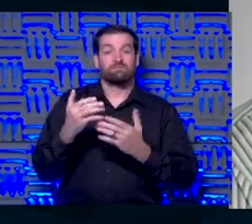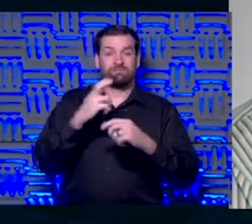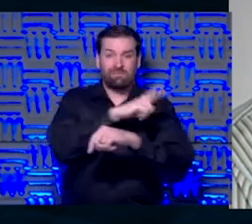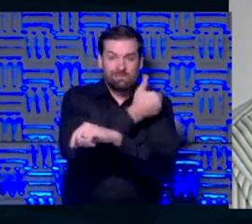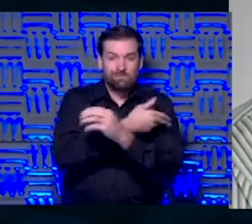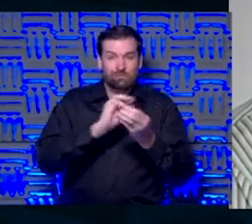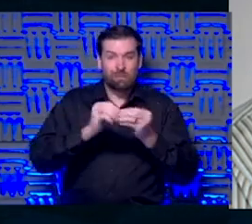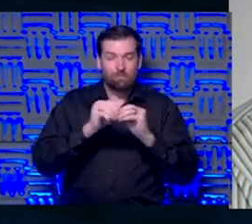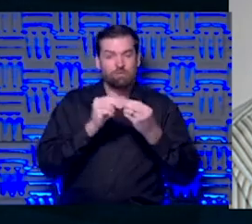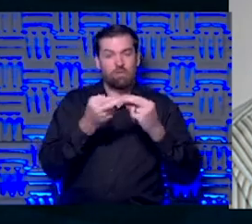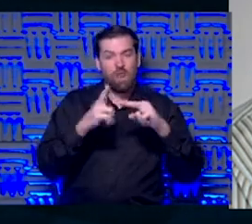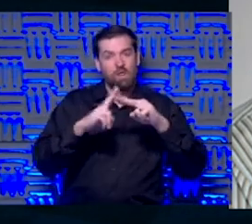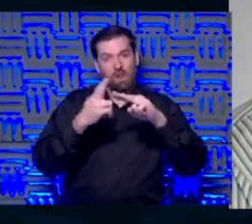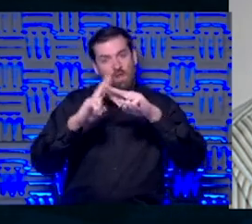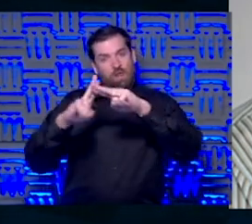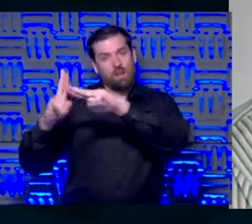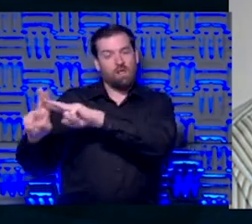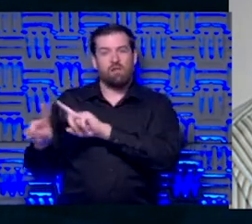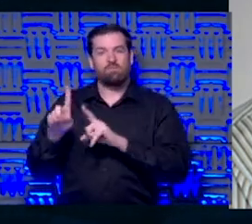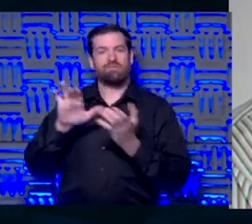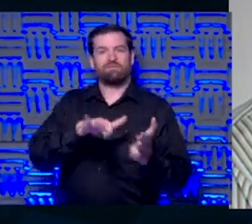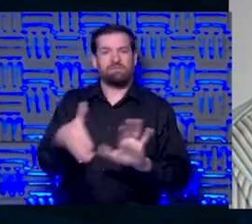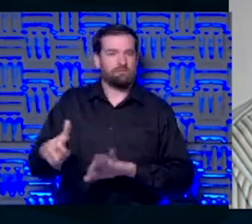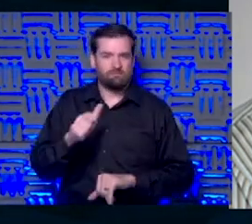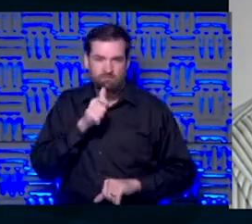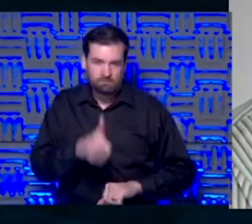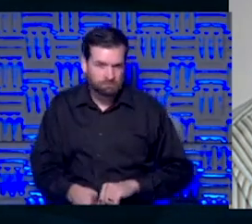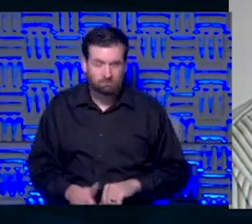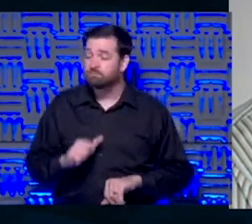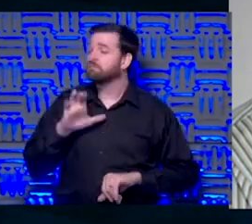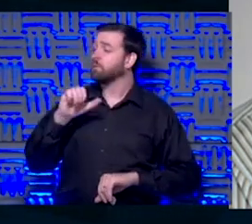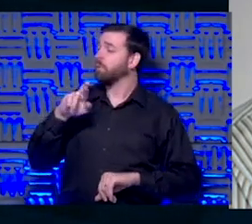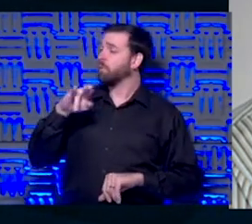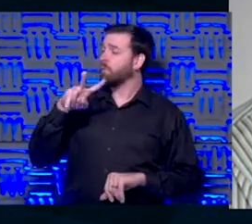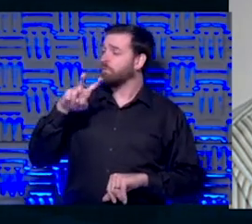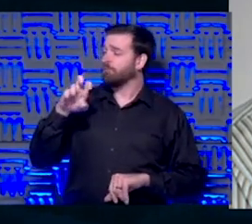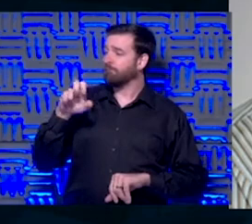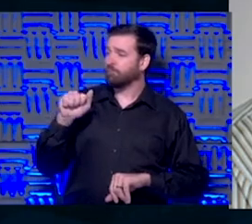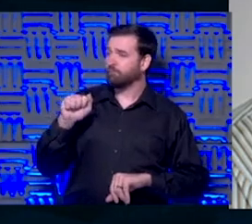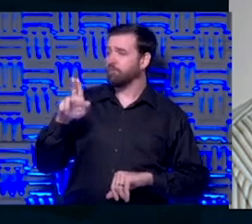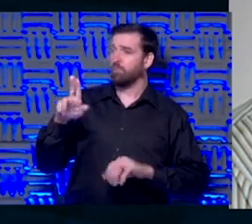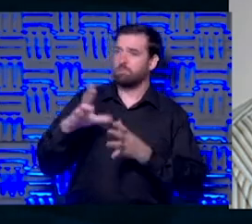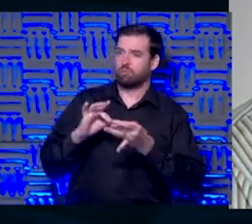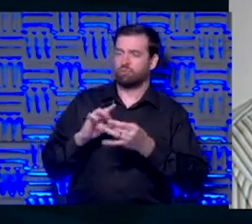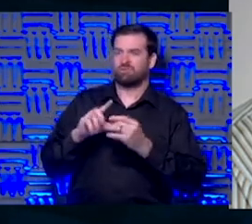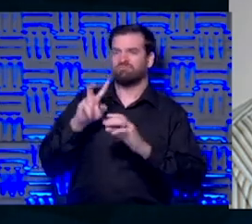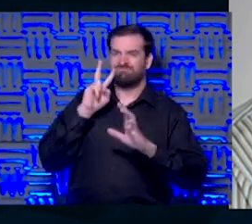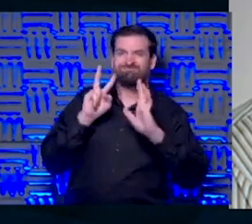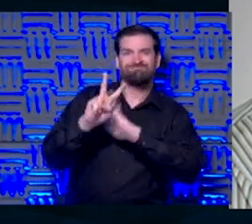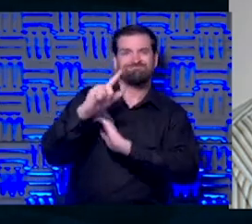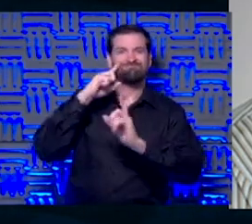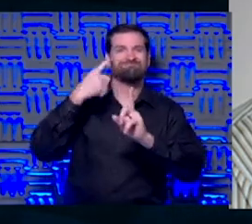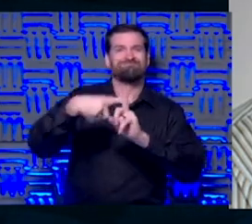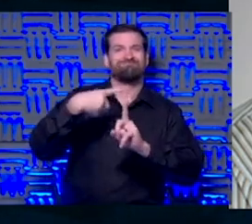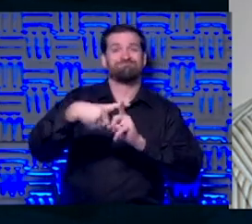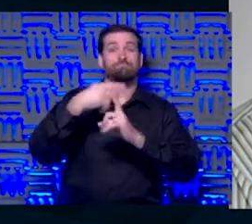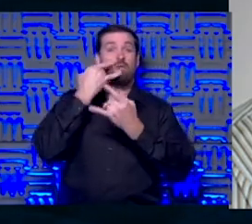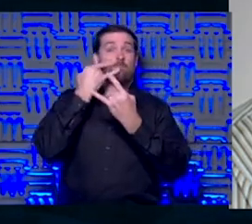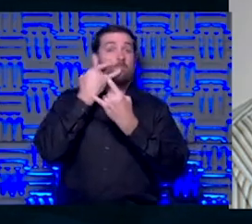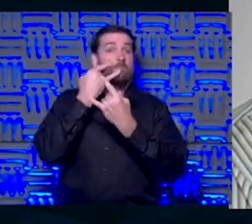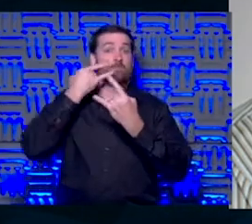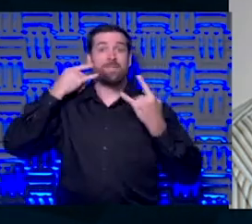up, as Dr. Corriveau said, I think we are all super hopeful that the mask